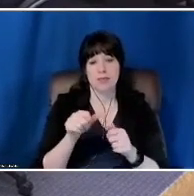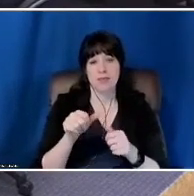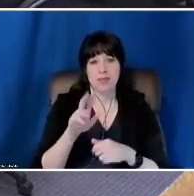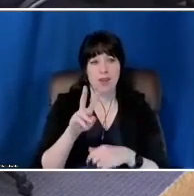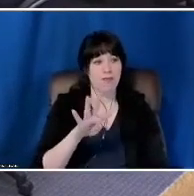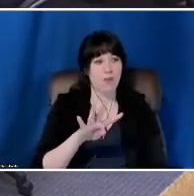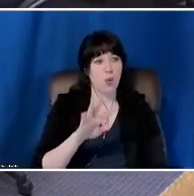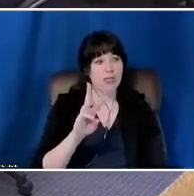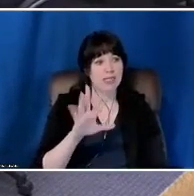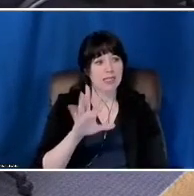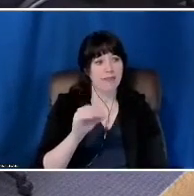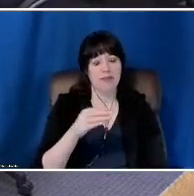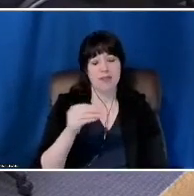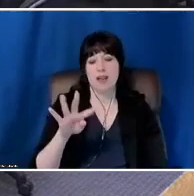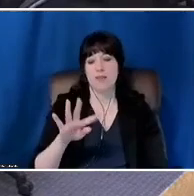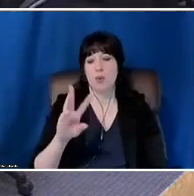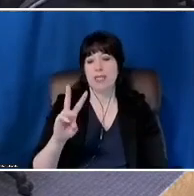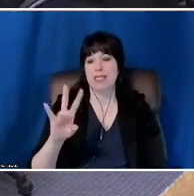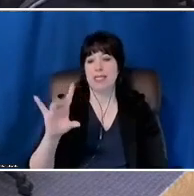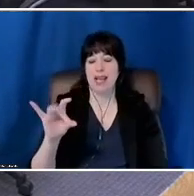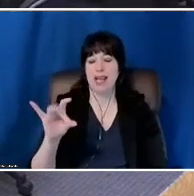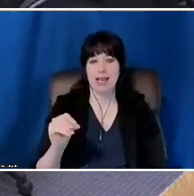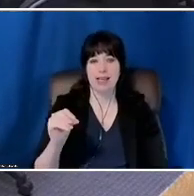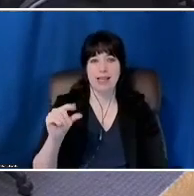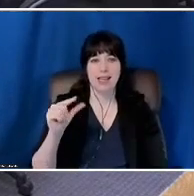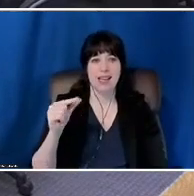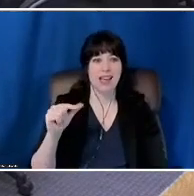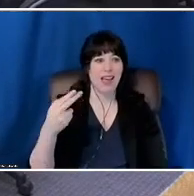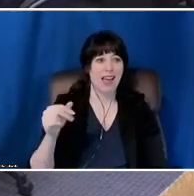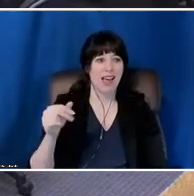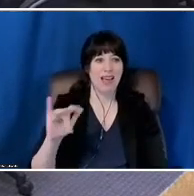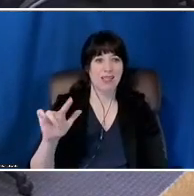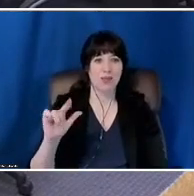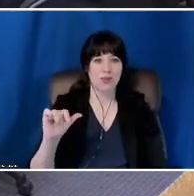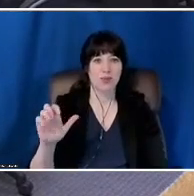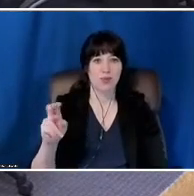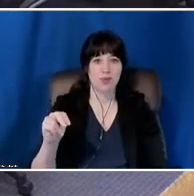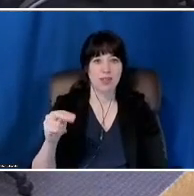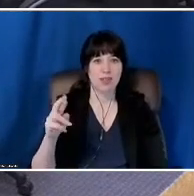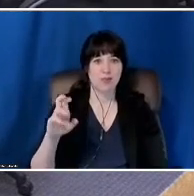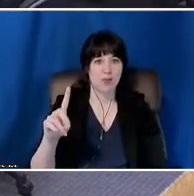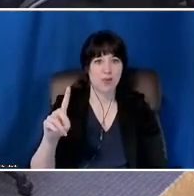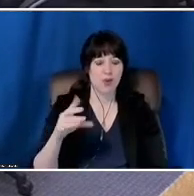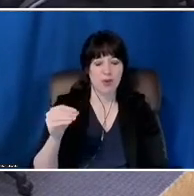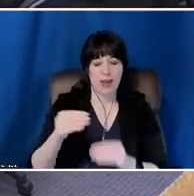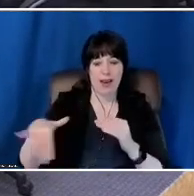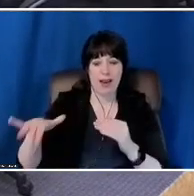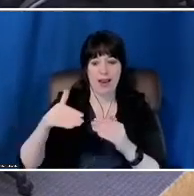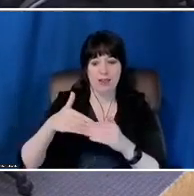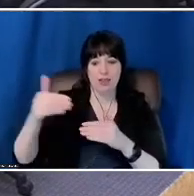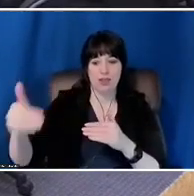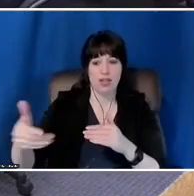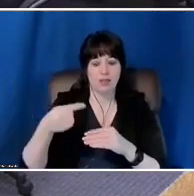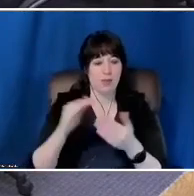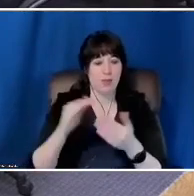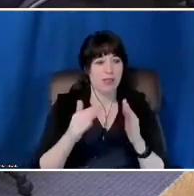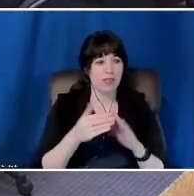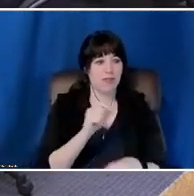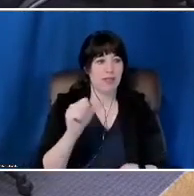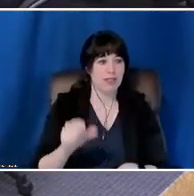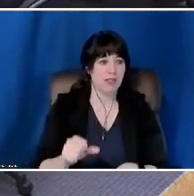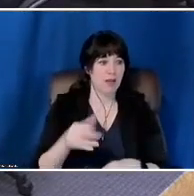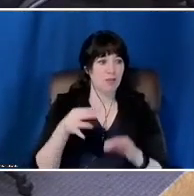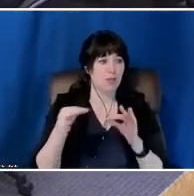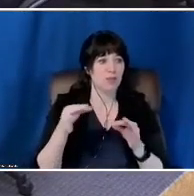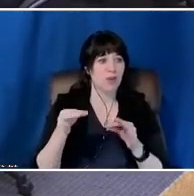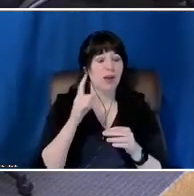and 4680 Hazel Green Road Northeast and land adjacent, annexed to the City of Salem, prescribing Salem Area Comprehensive